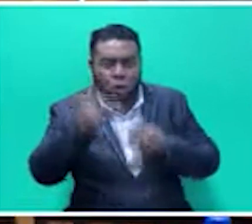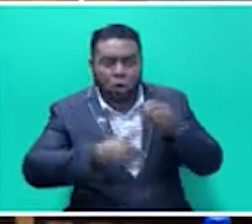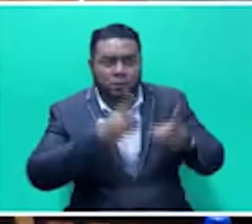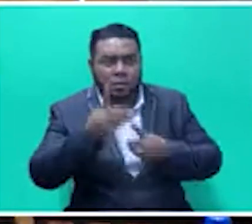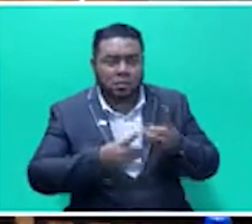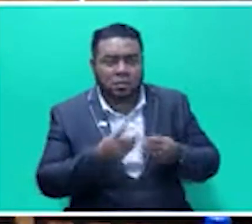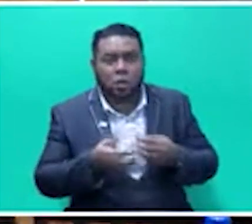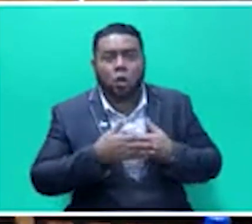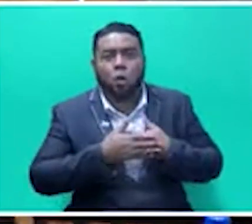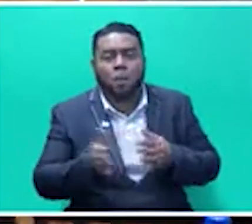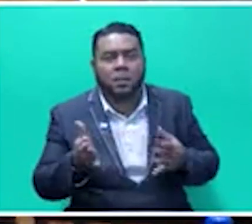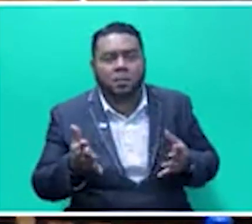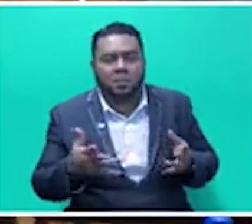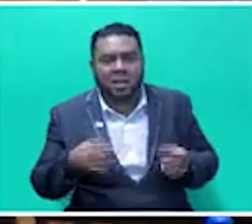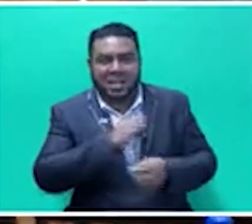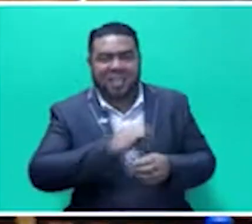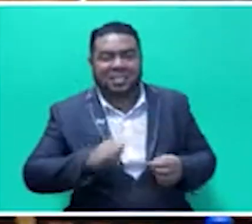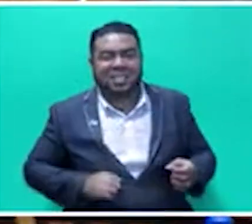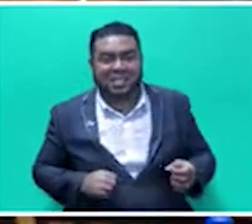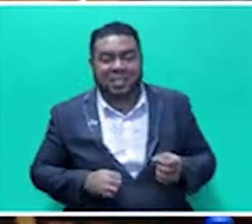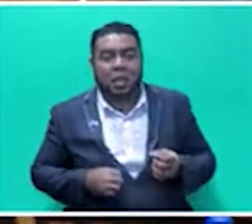Hindi officially opened by His Excellency the President.